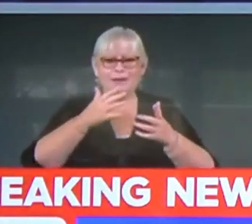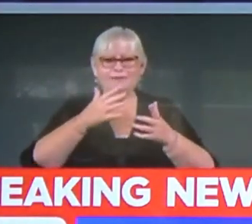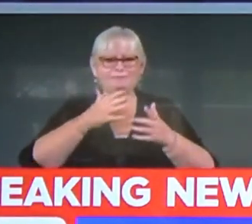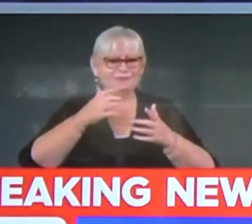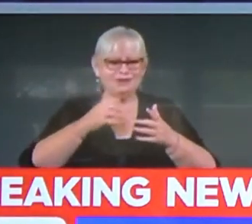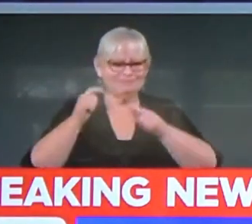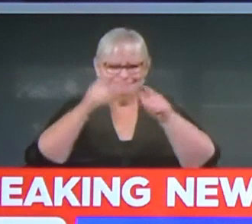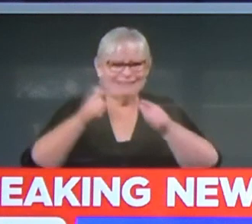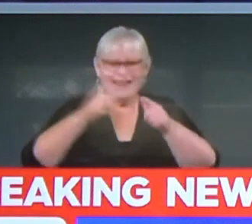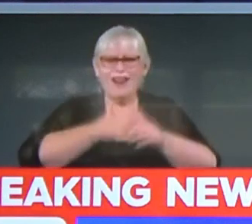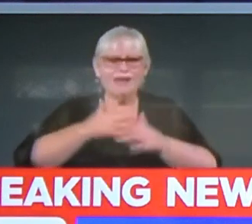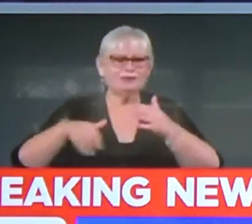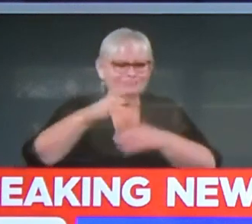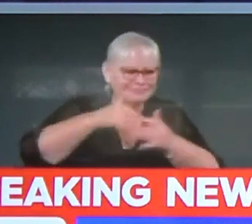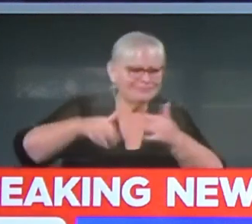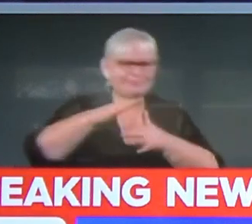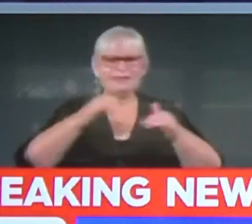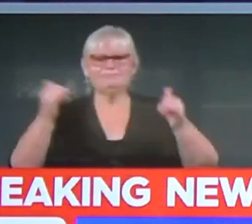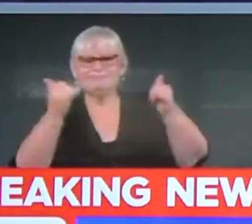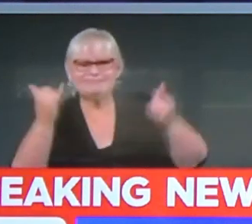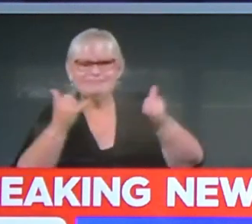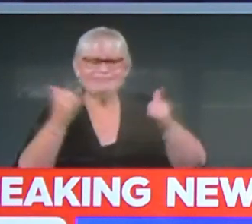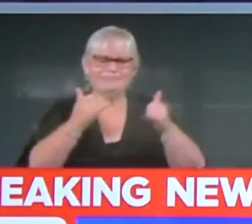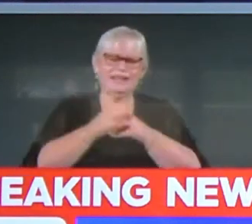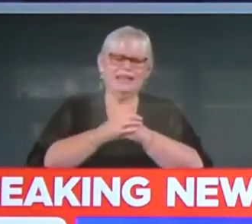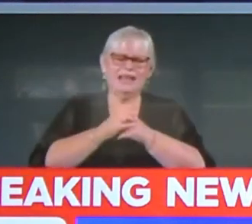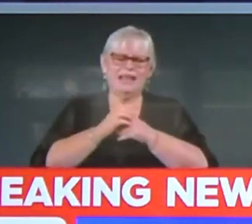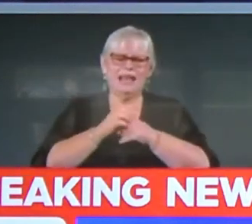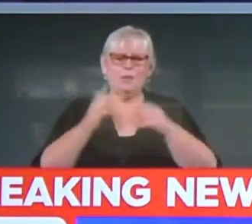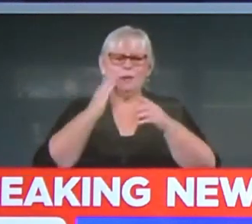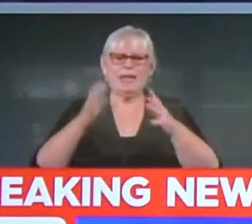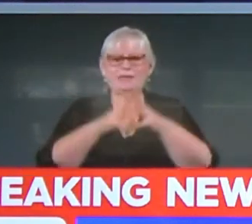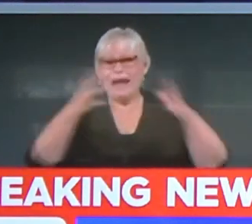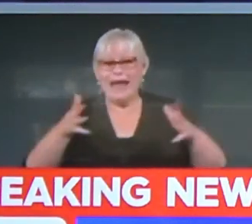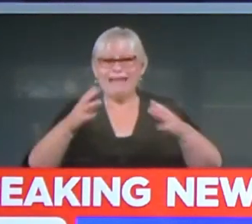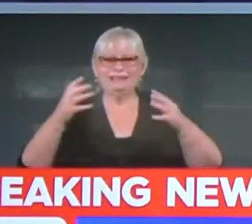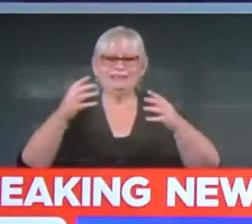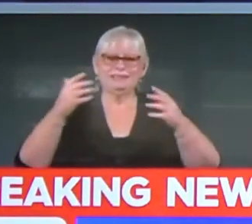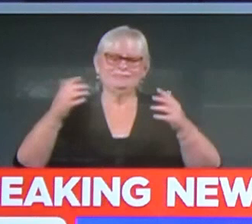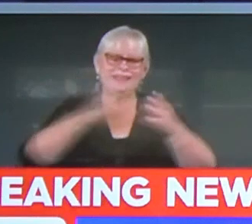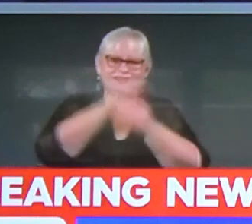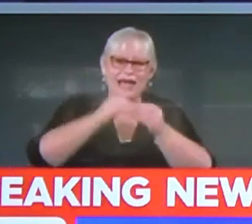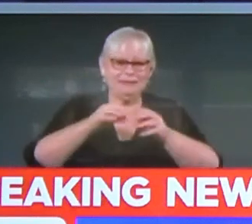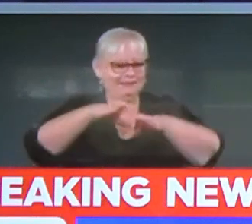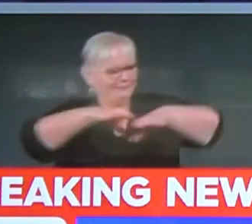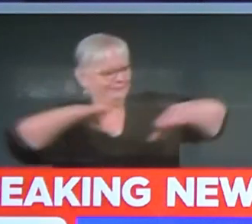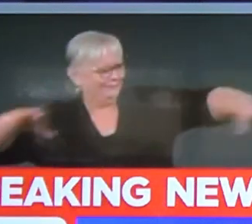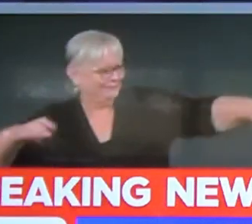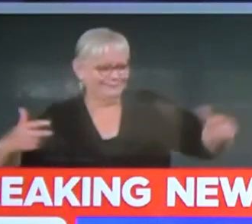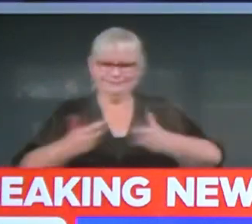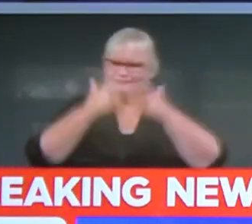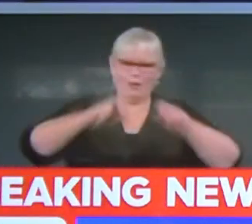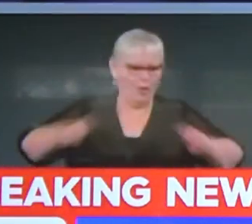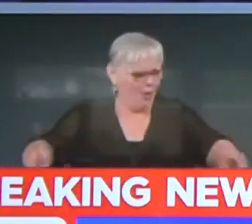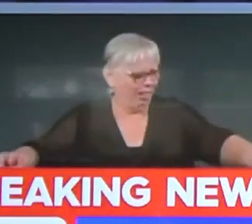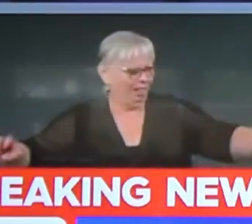and gatherings. And gathering together in that way, even around the large family table in the family home, when all the